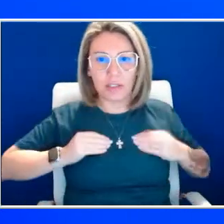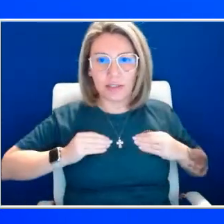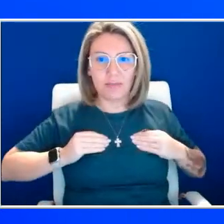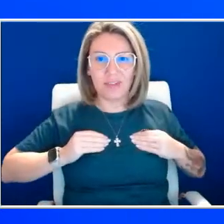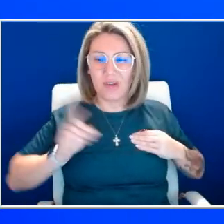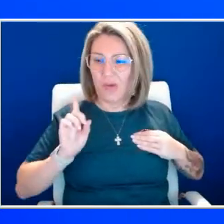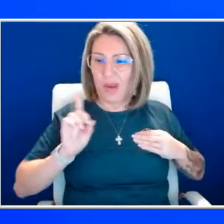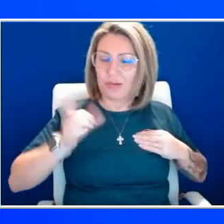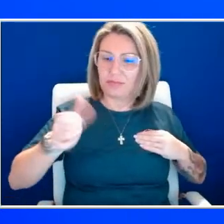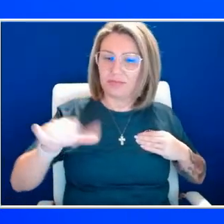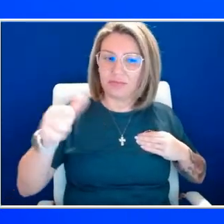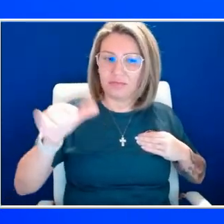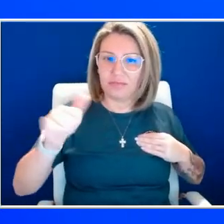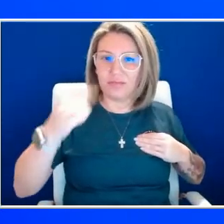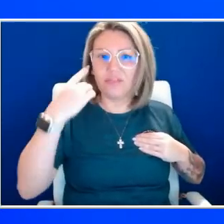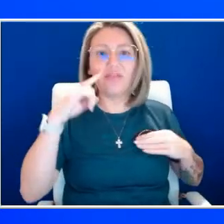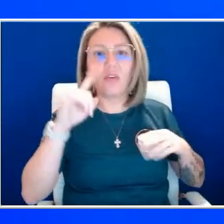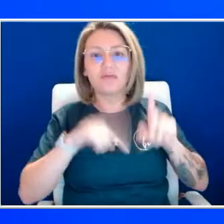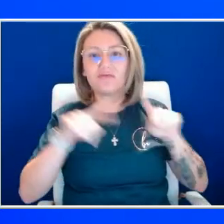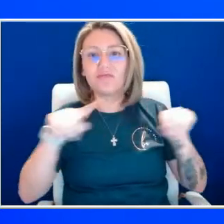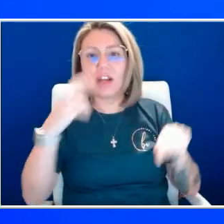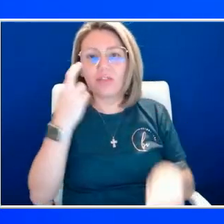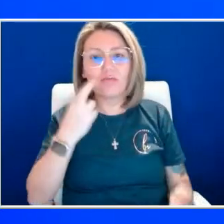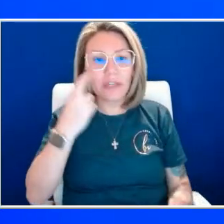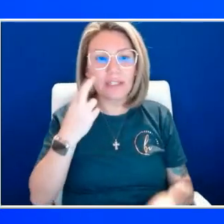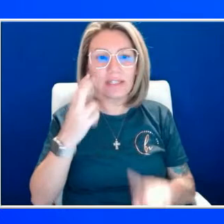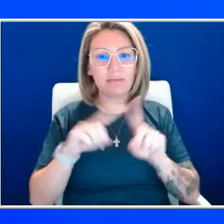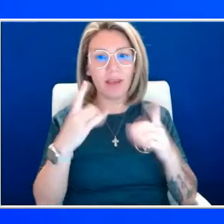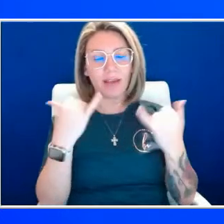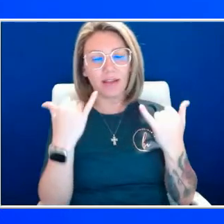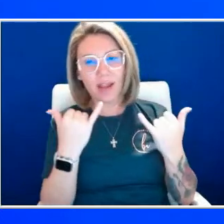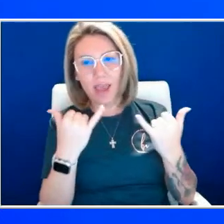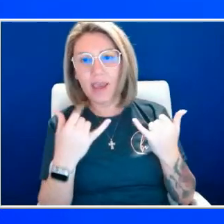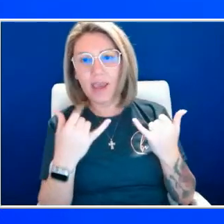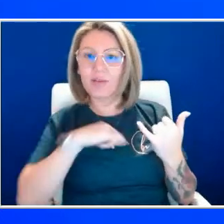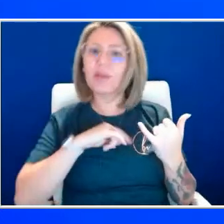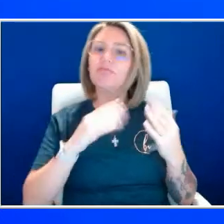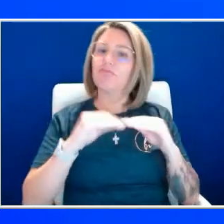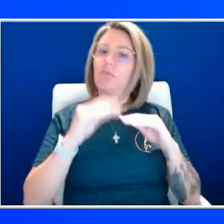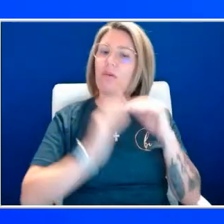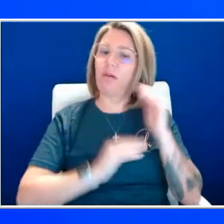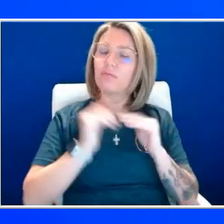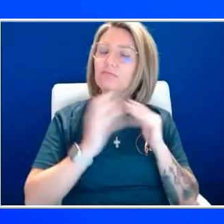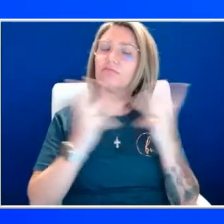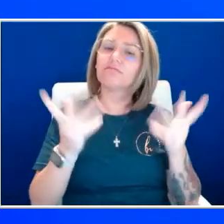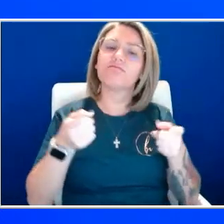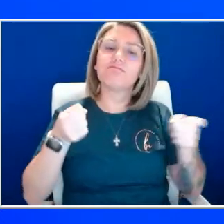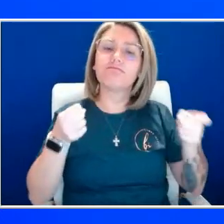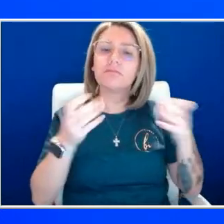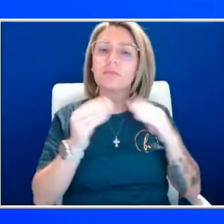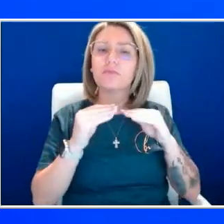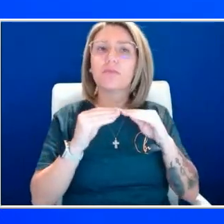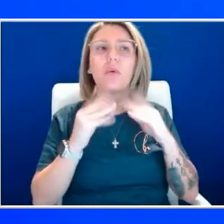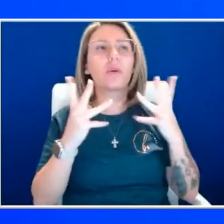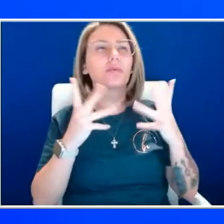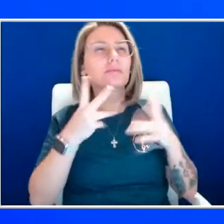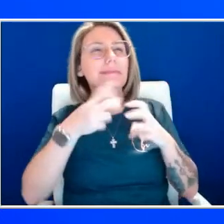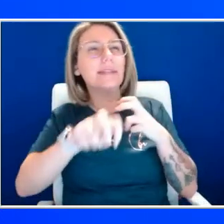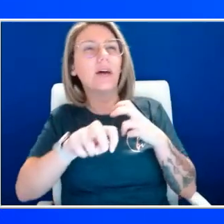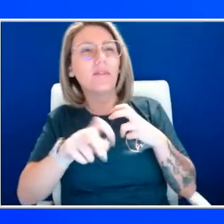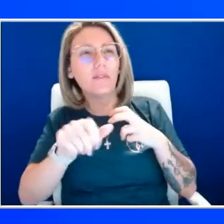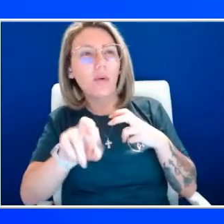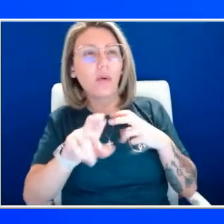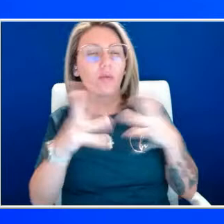them for different reasons. But now we are more comfortable dealing with more difficult or what we